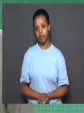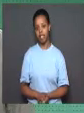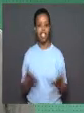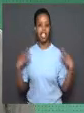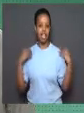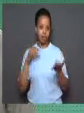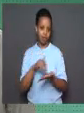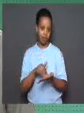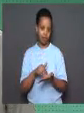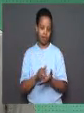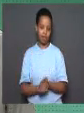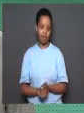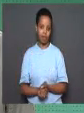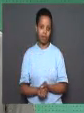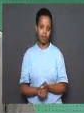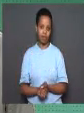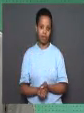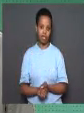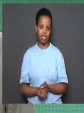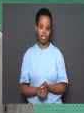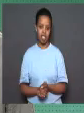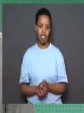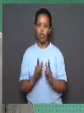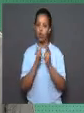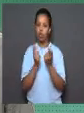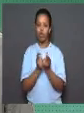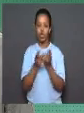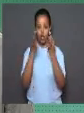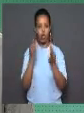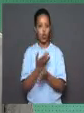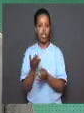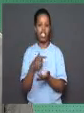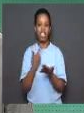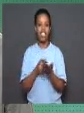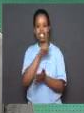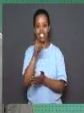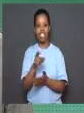Hello again. I wonder what your group concluded about this question.